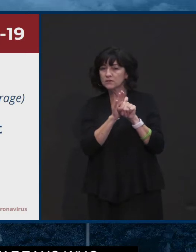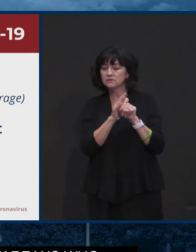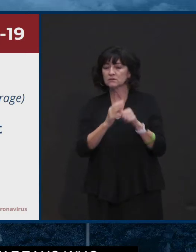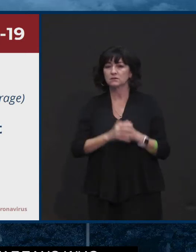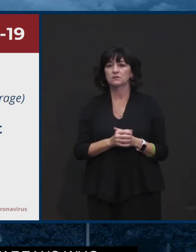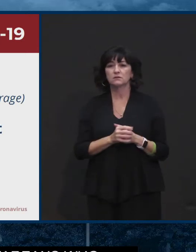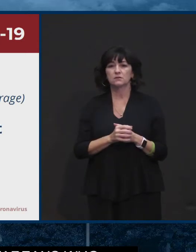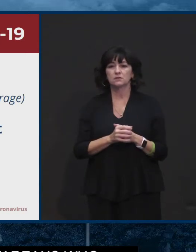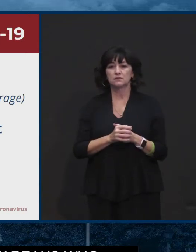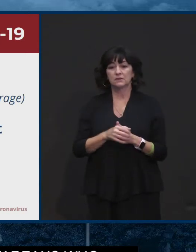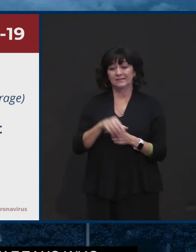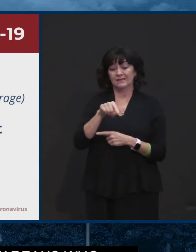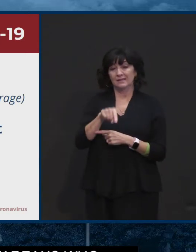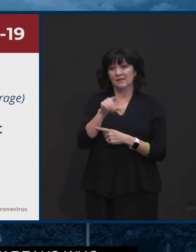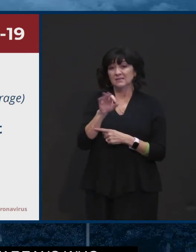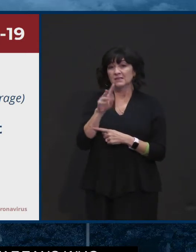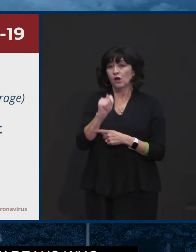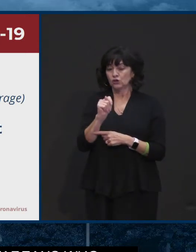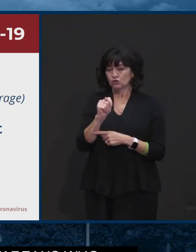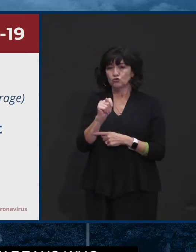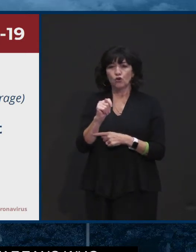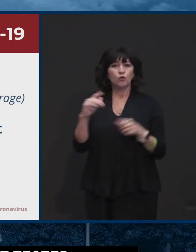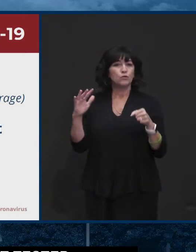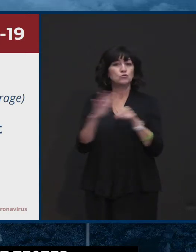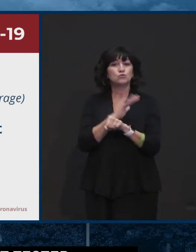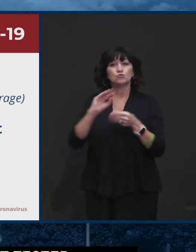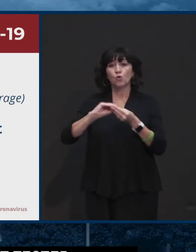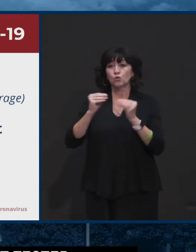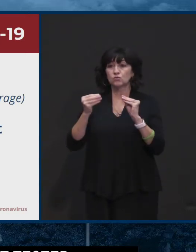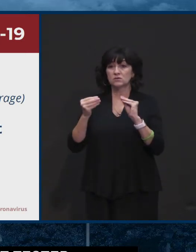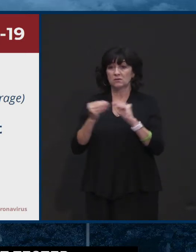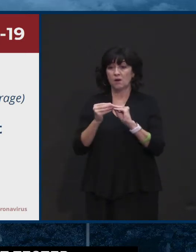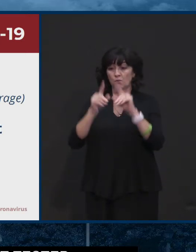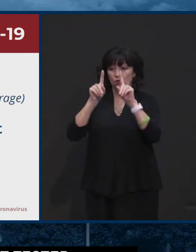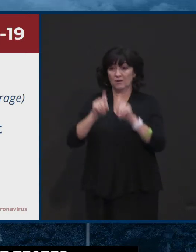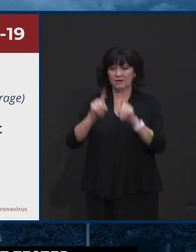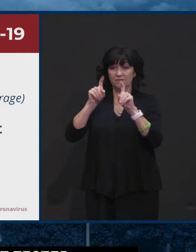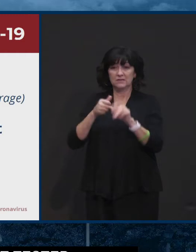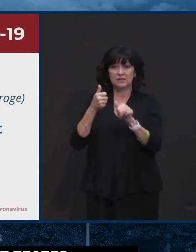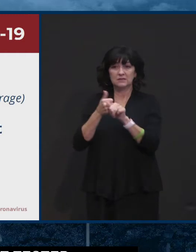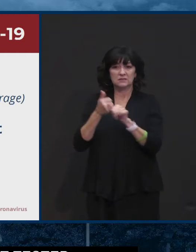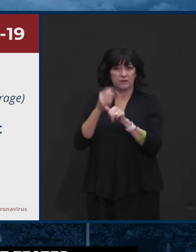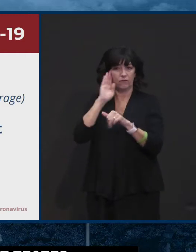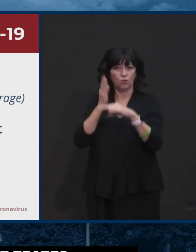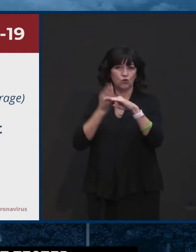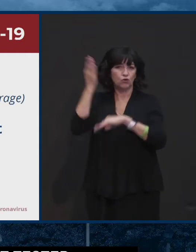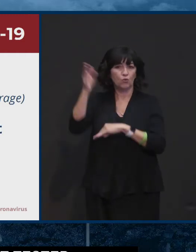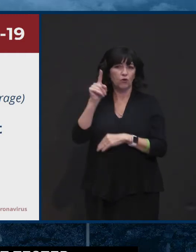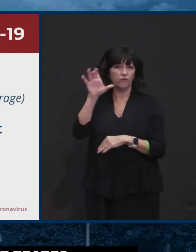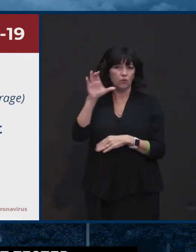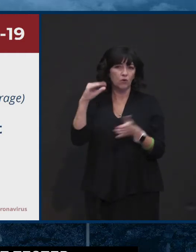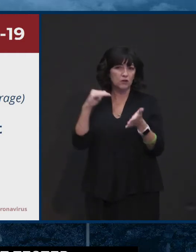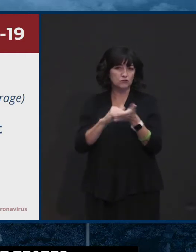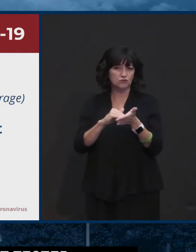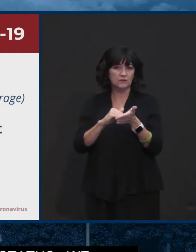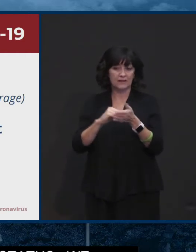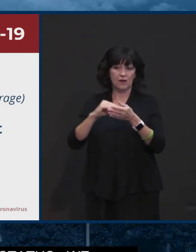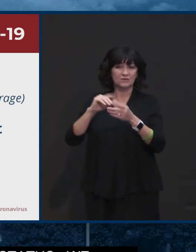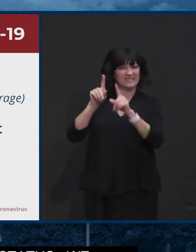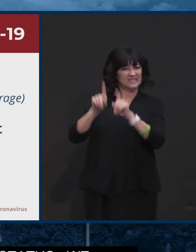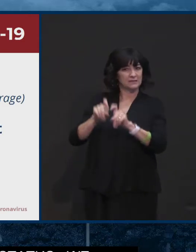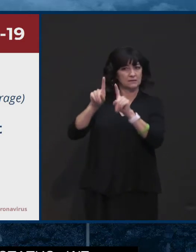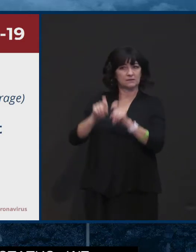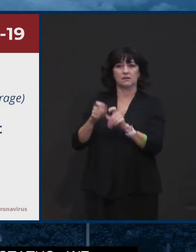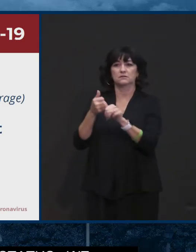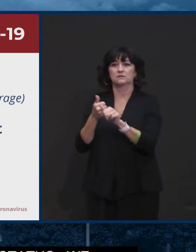in October for the total number of tests that we'll do, and it'll exceed 100,000. Or you'll remember that our